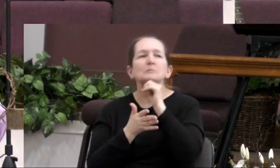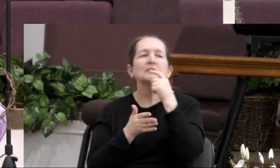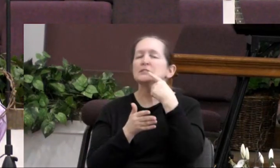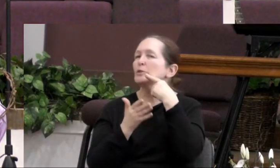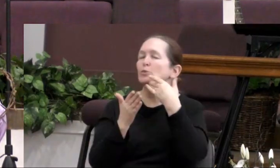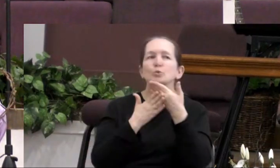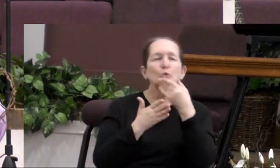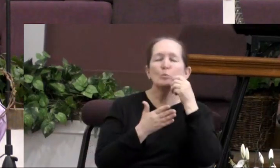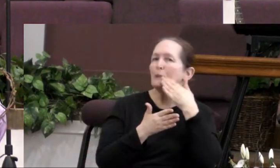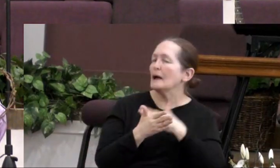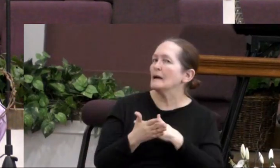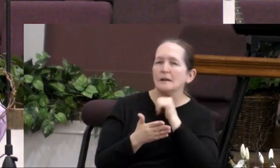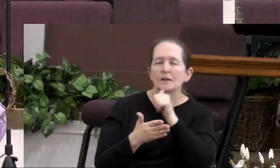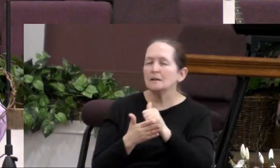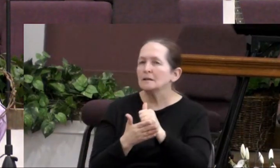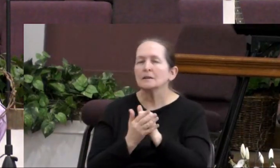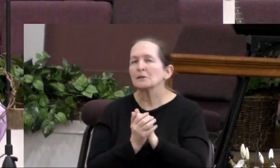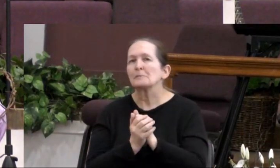or bad.